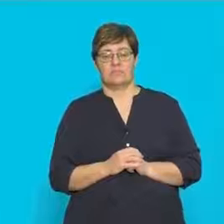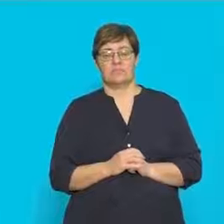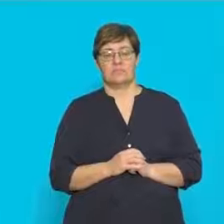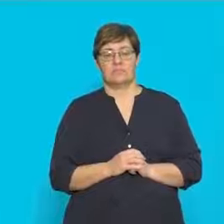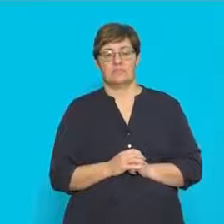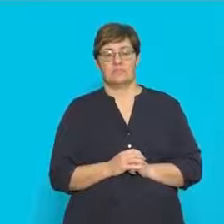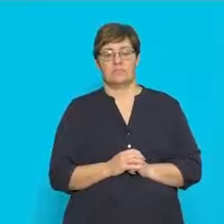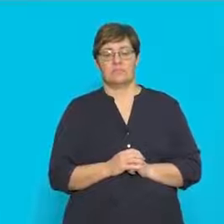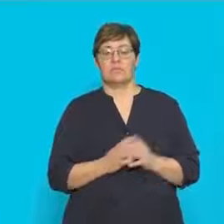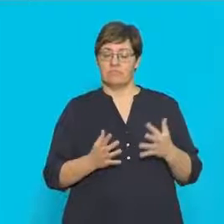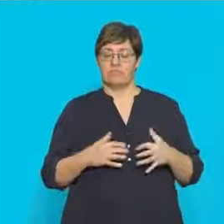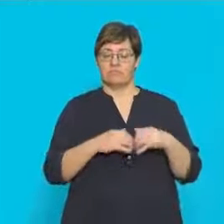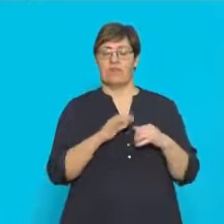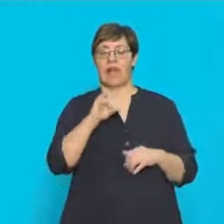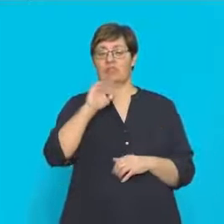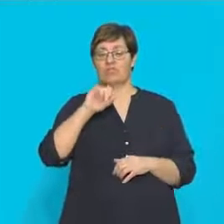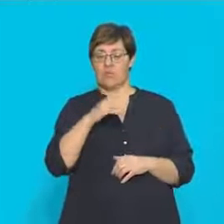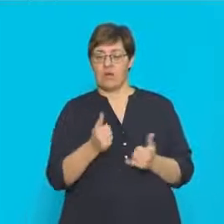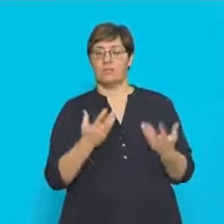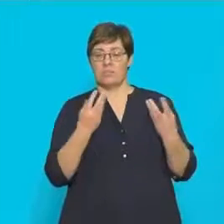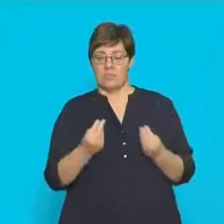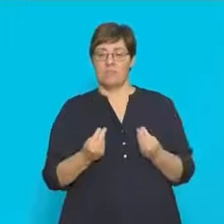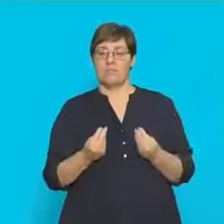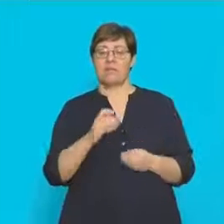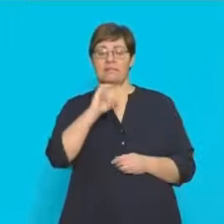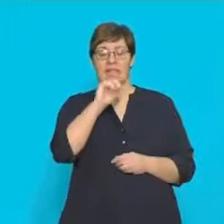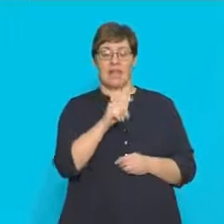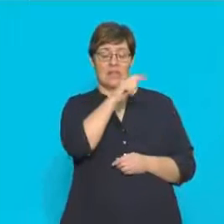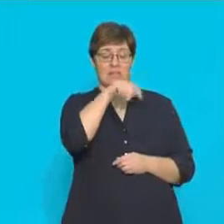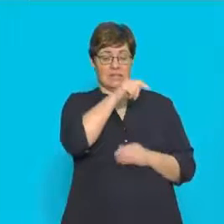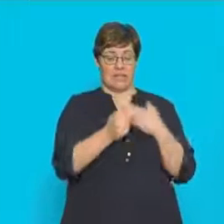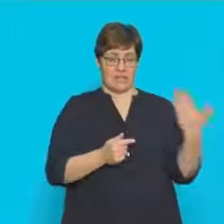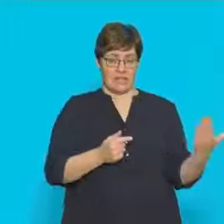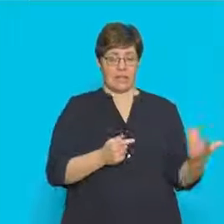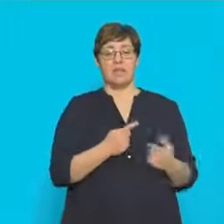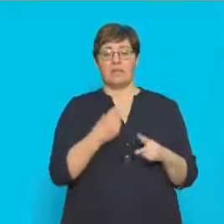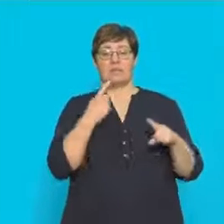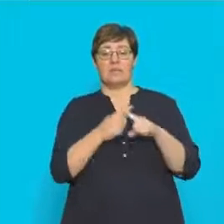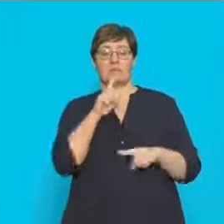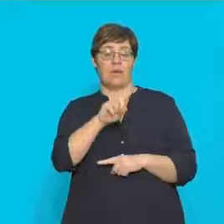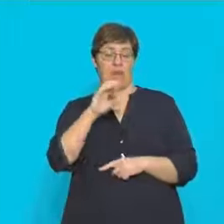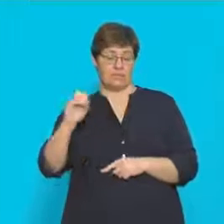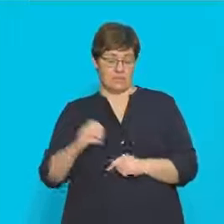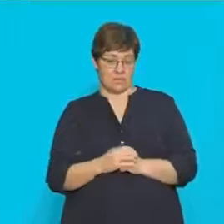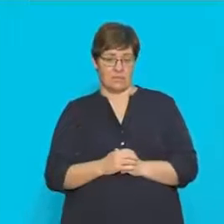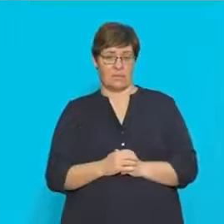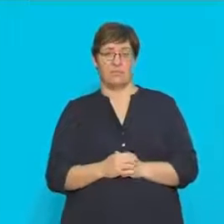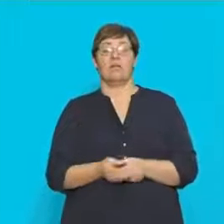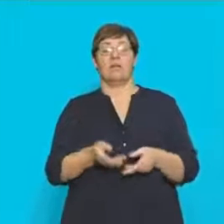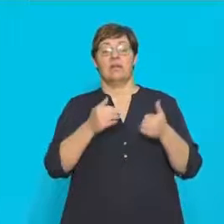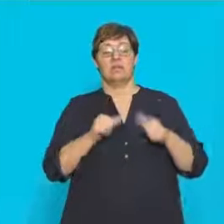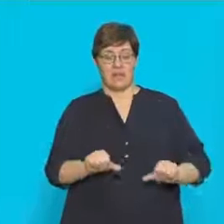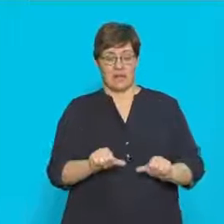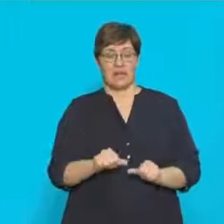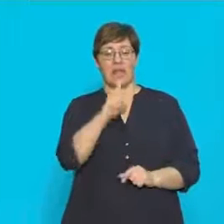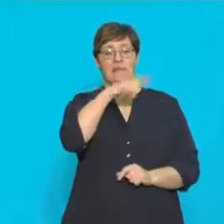Now, we've got to just do some algebra to get our sine theta on one side, and we multiply throughout by 100. And then, because we're